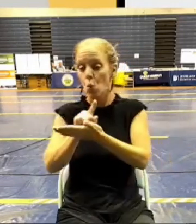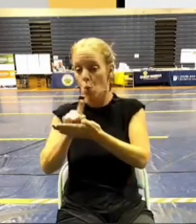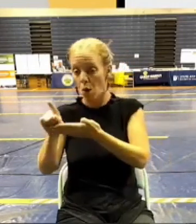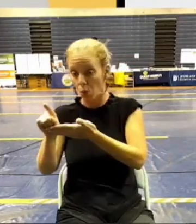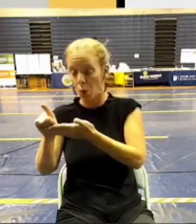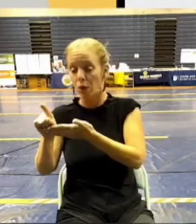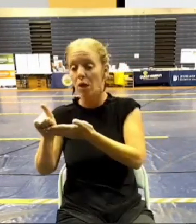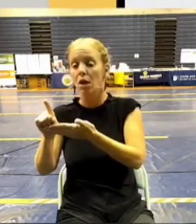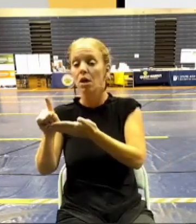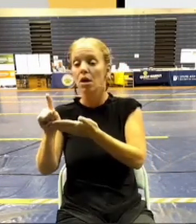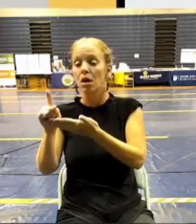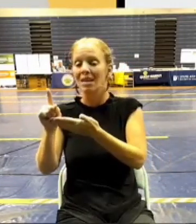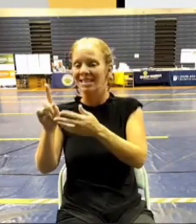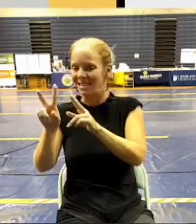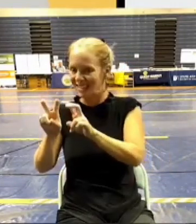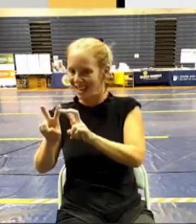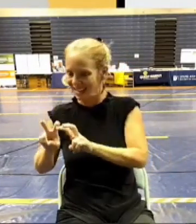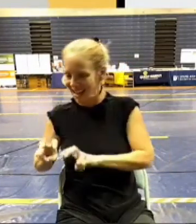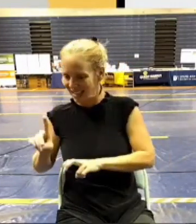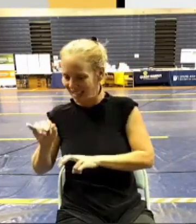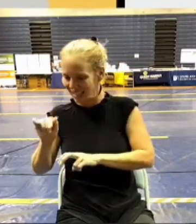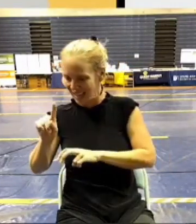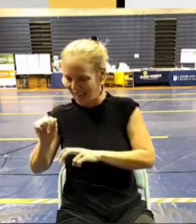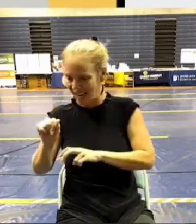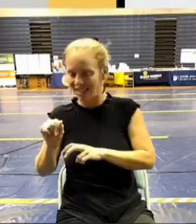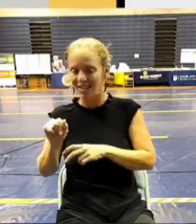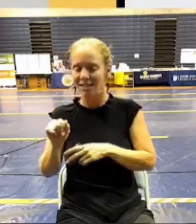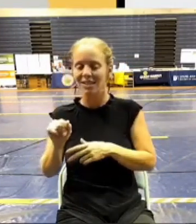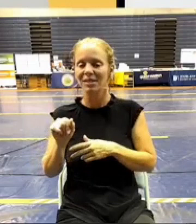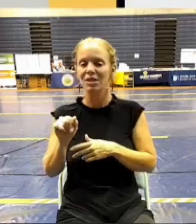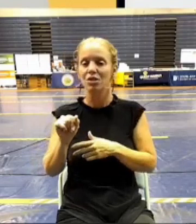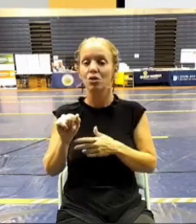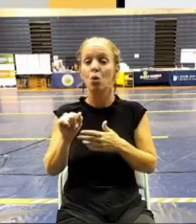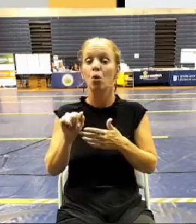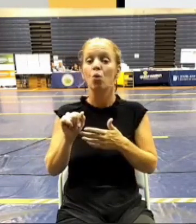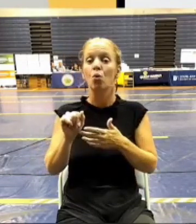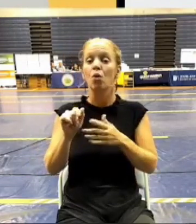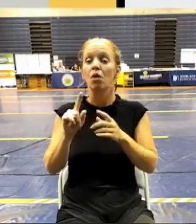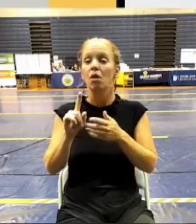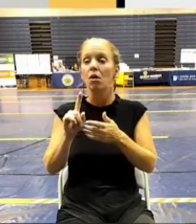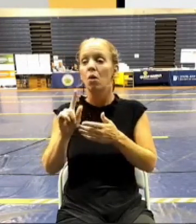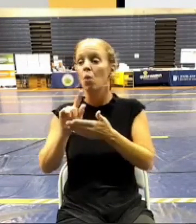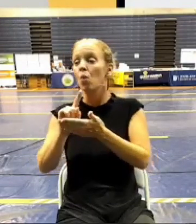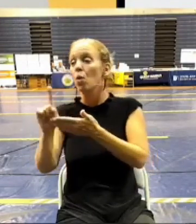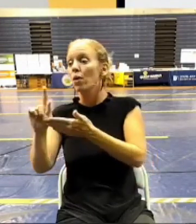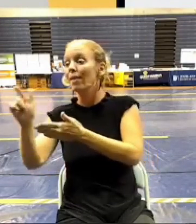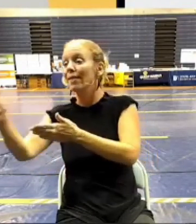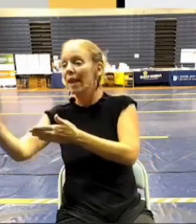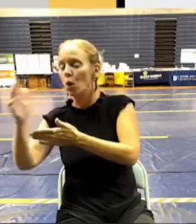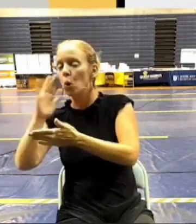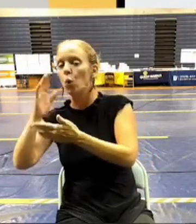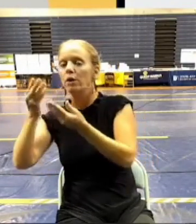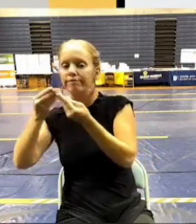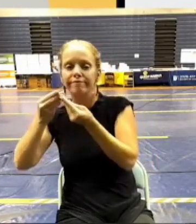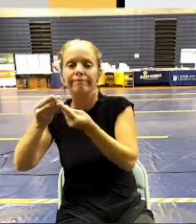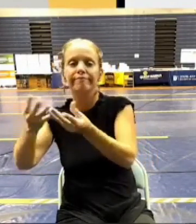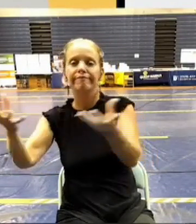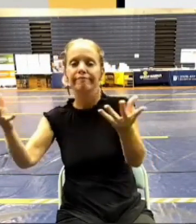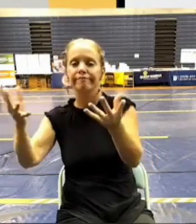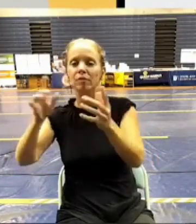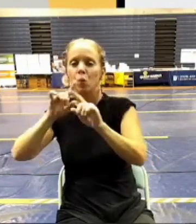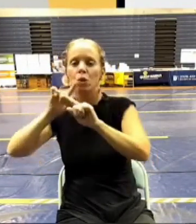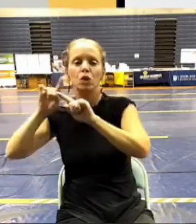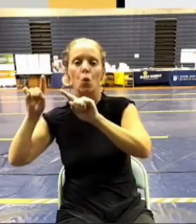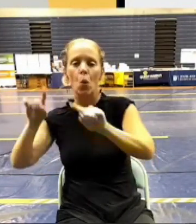About a week after that, or 2 weeks after the survey closes, we're gonna share the summary of the results. We're gonna make the results of the